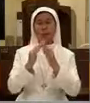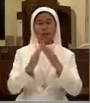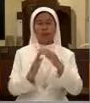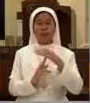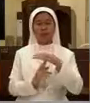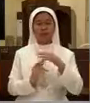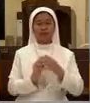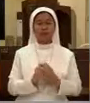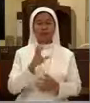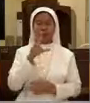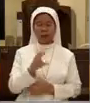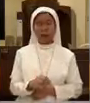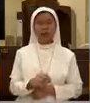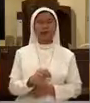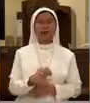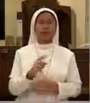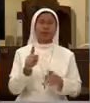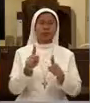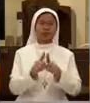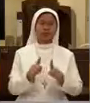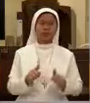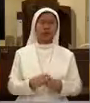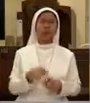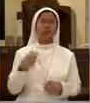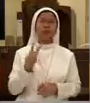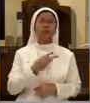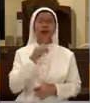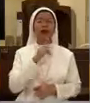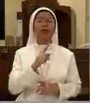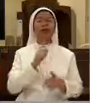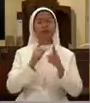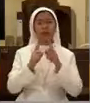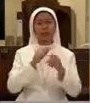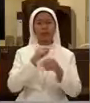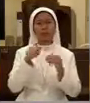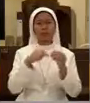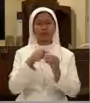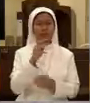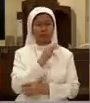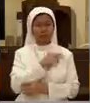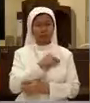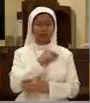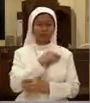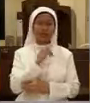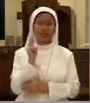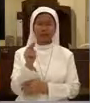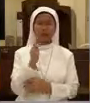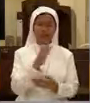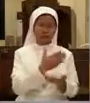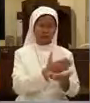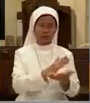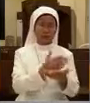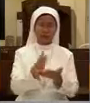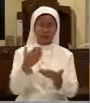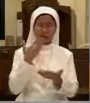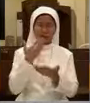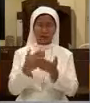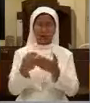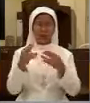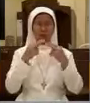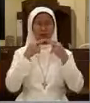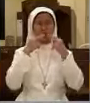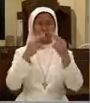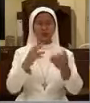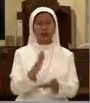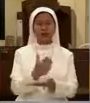And besides, we're talking of mission. Sharing the good news. Sharing